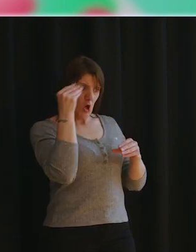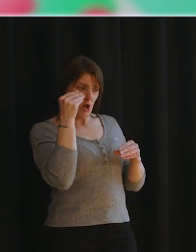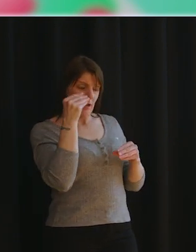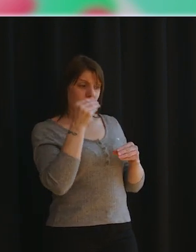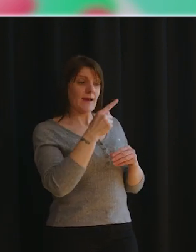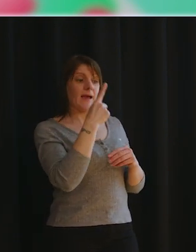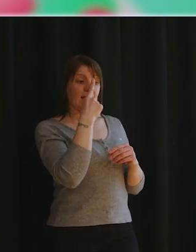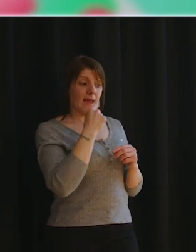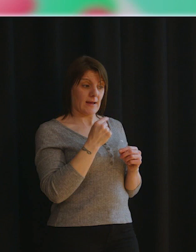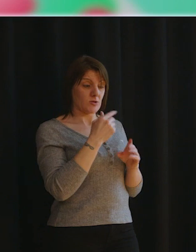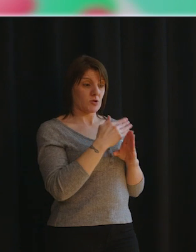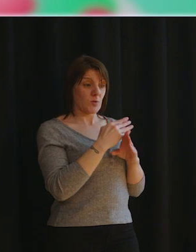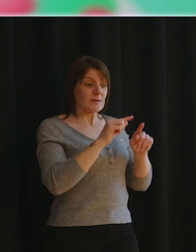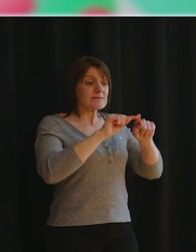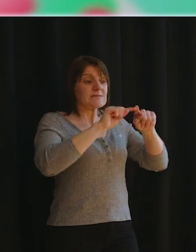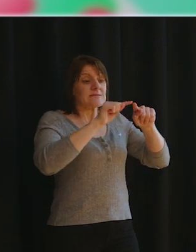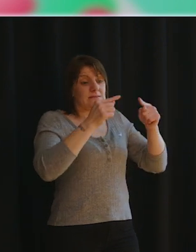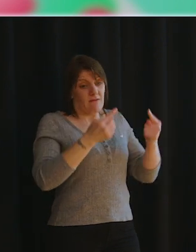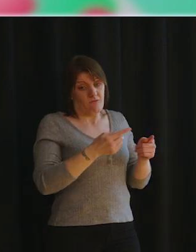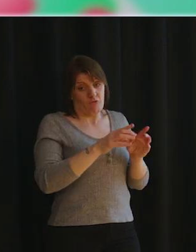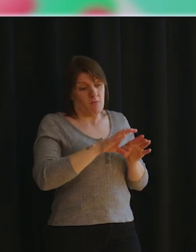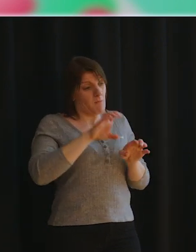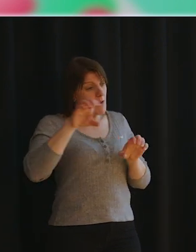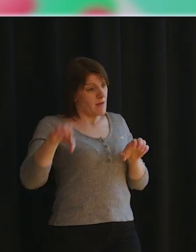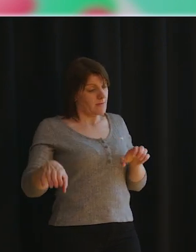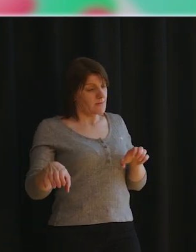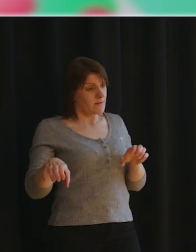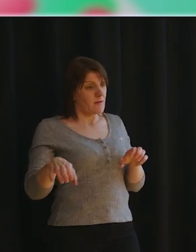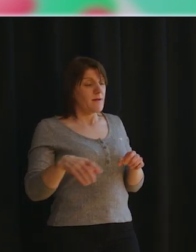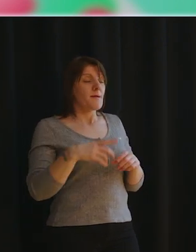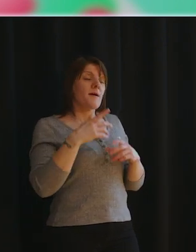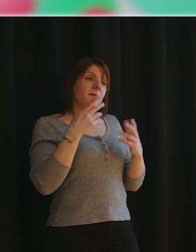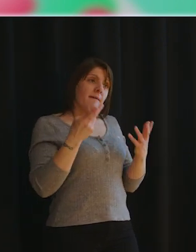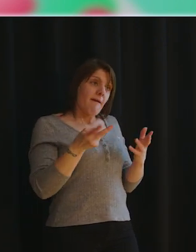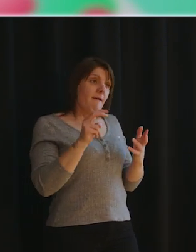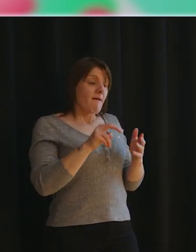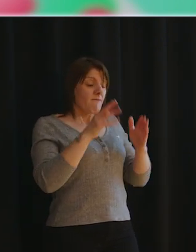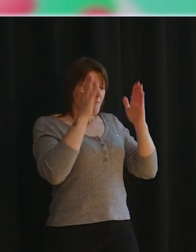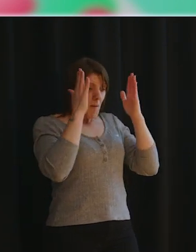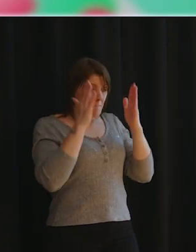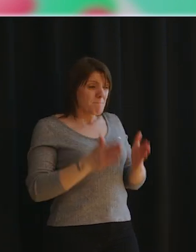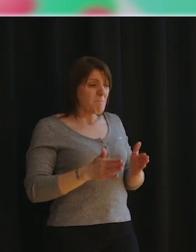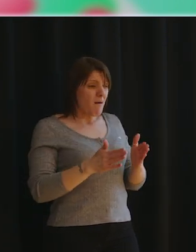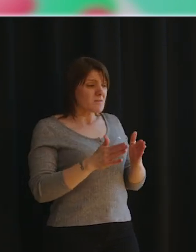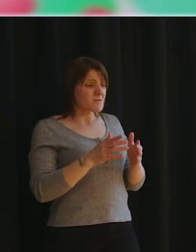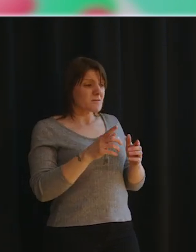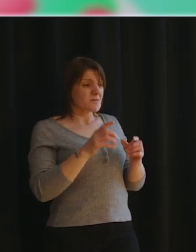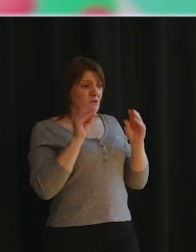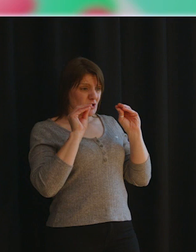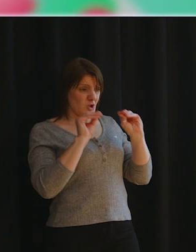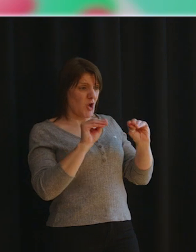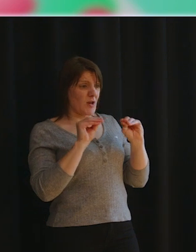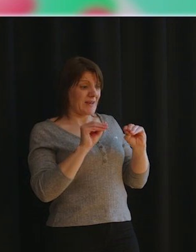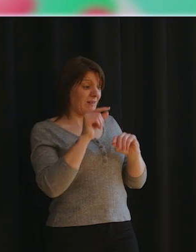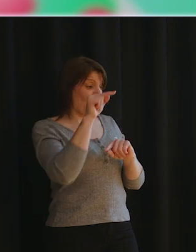vital that it is? But if we are to go into the hall, can we plan that ahead and reduce the anxiety? Can we reduce the